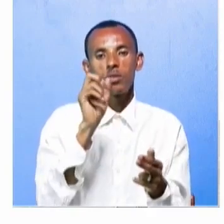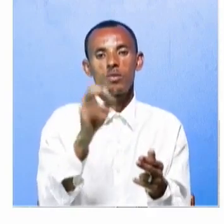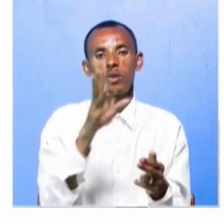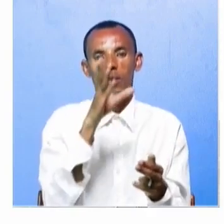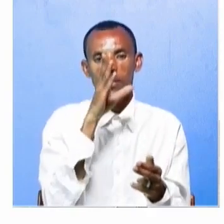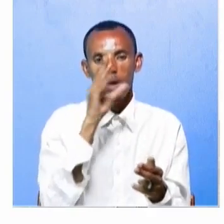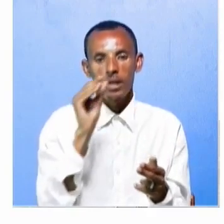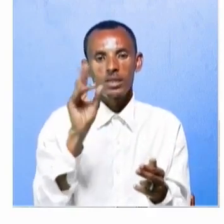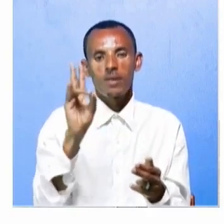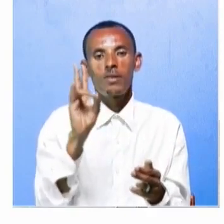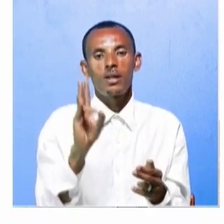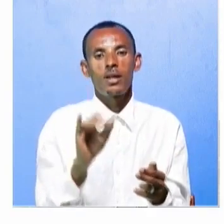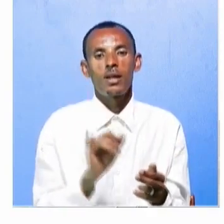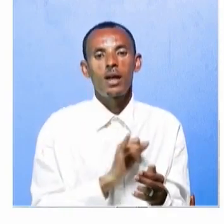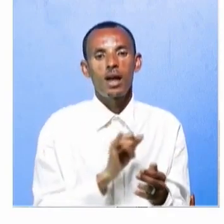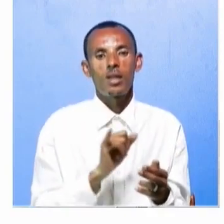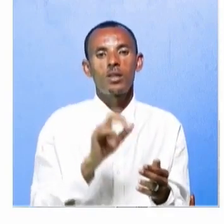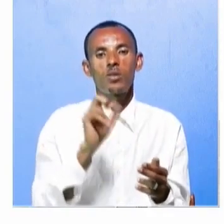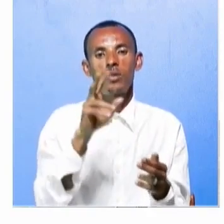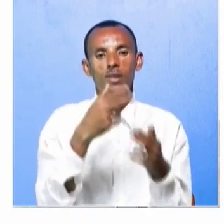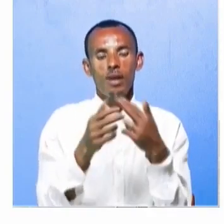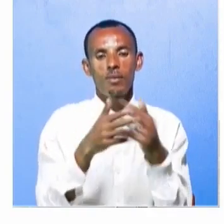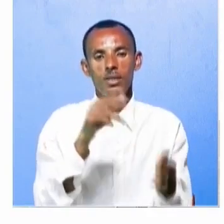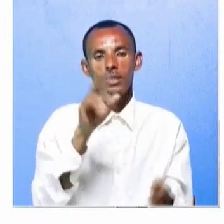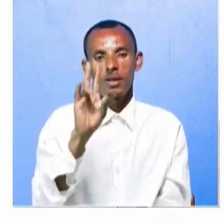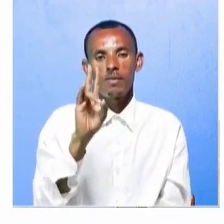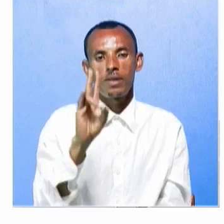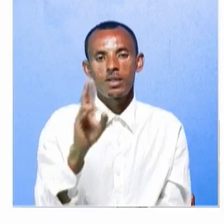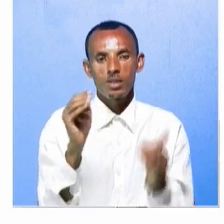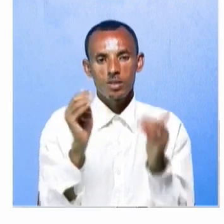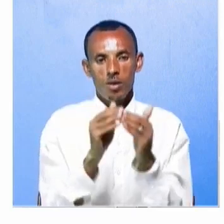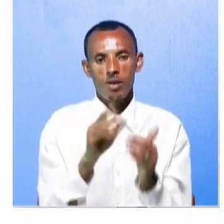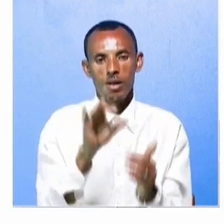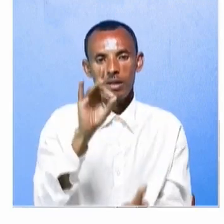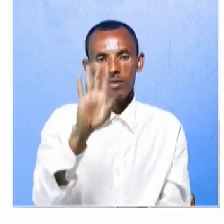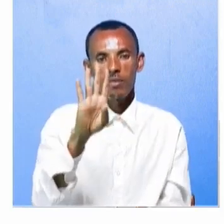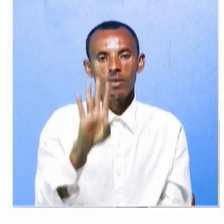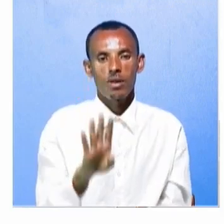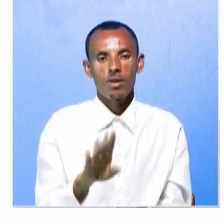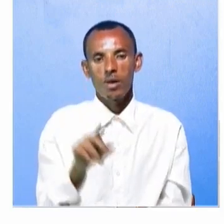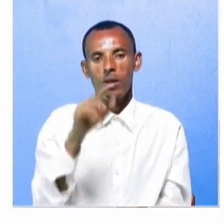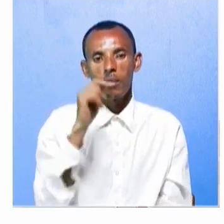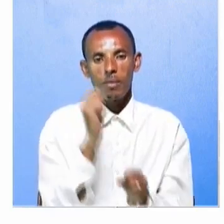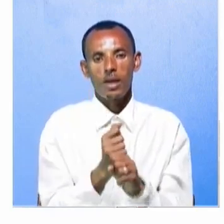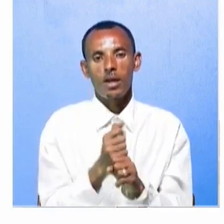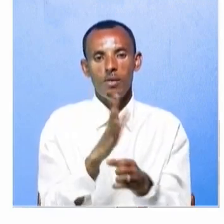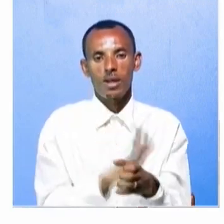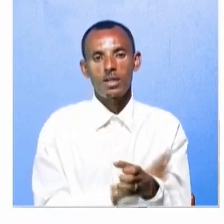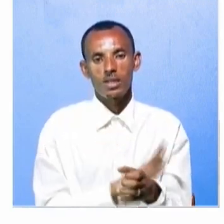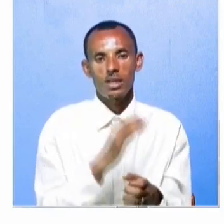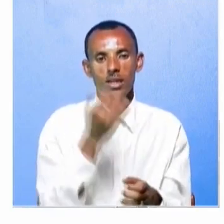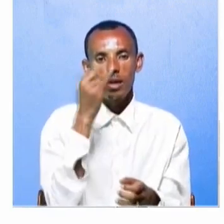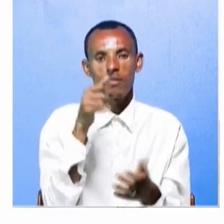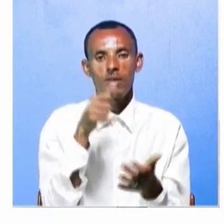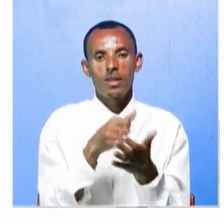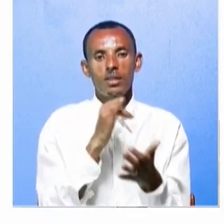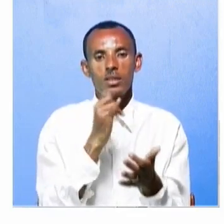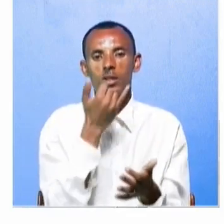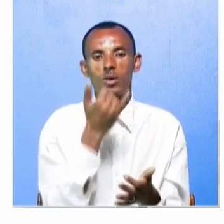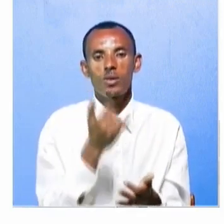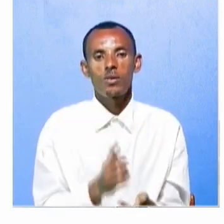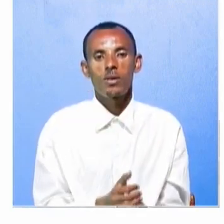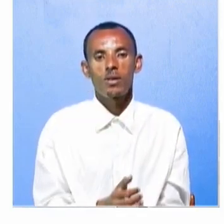7. I guess 12 times 7 is 84. You can make a correction if it's wrong,